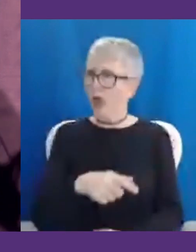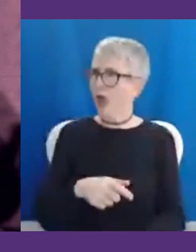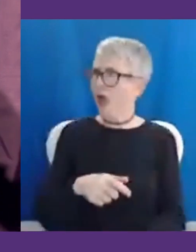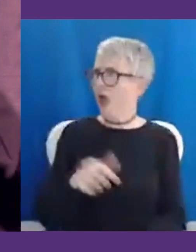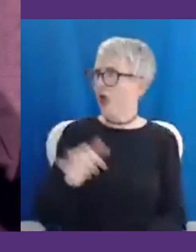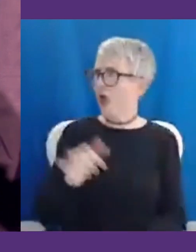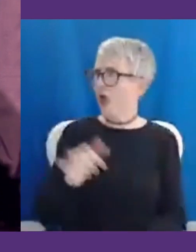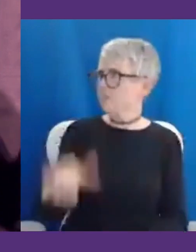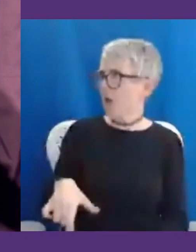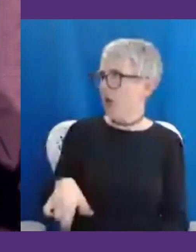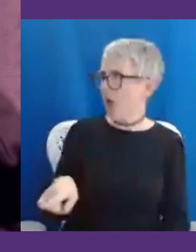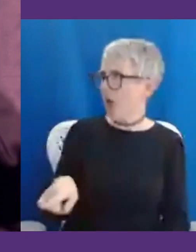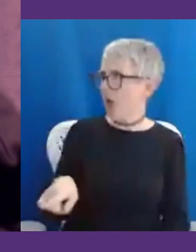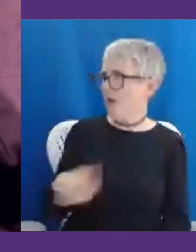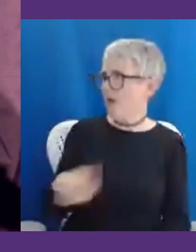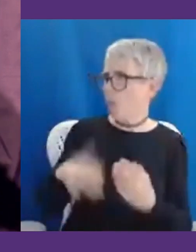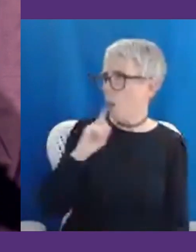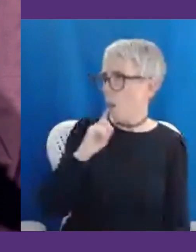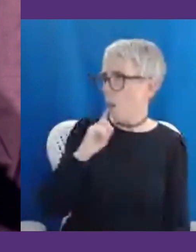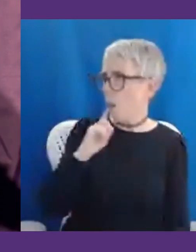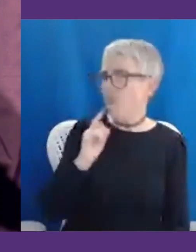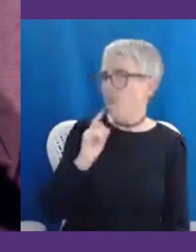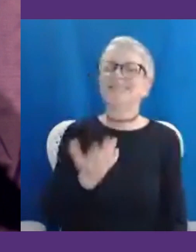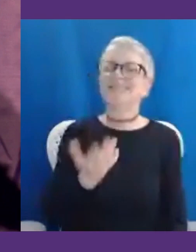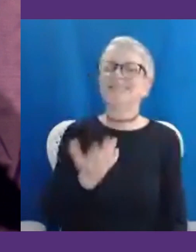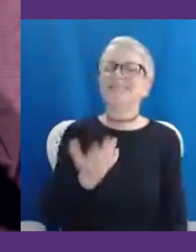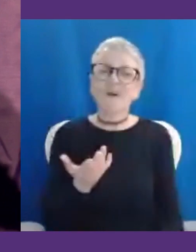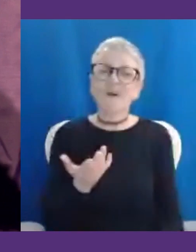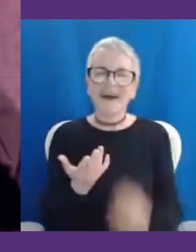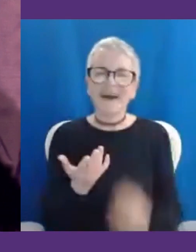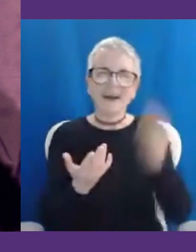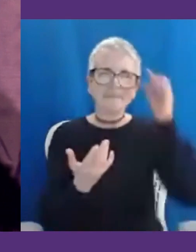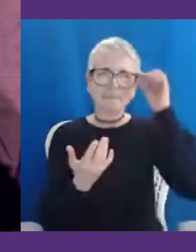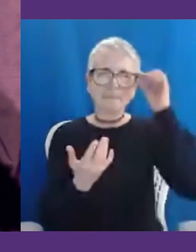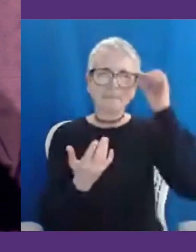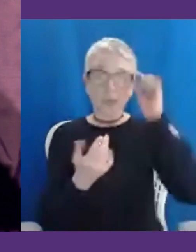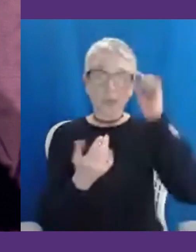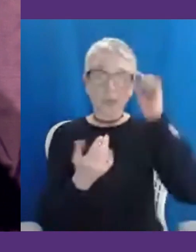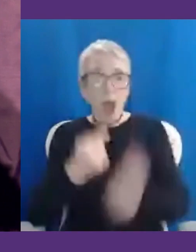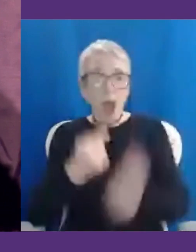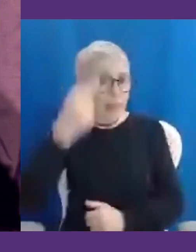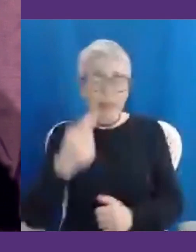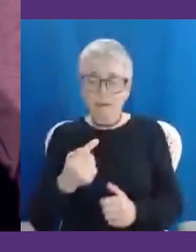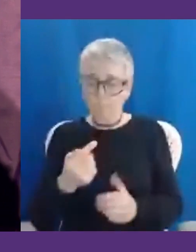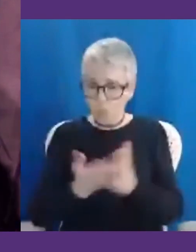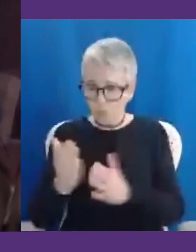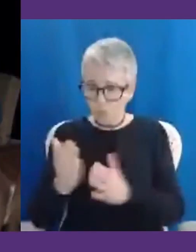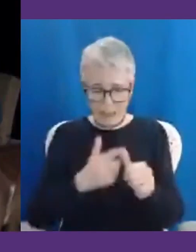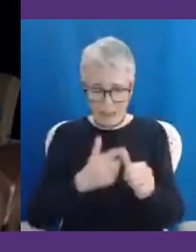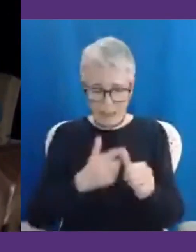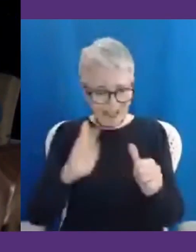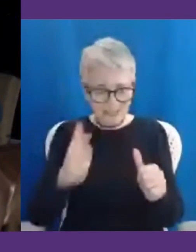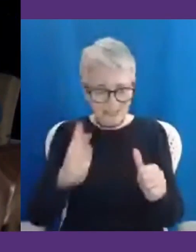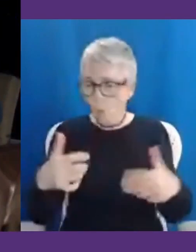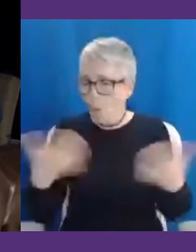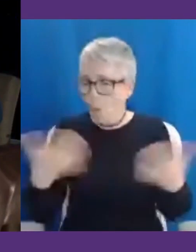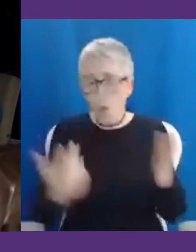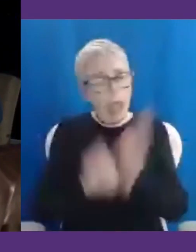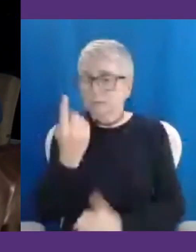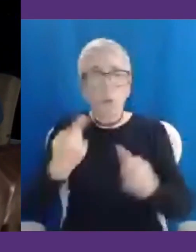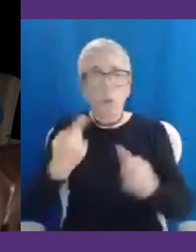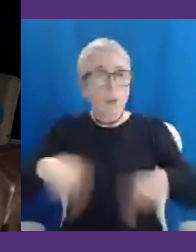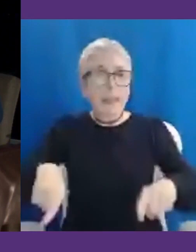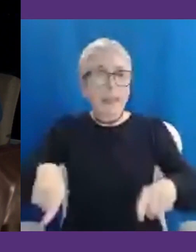have historically excluded people. And when we talk about inclusion, you have to be intentional about it.